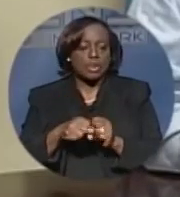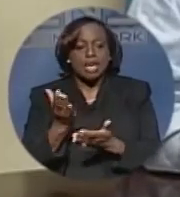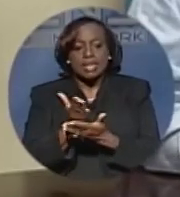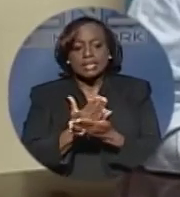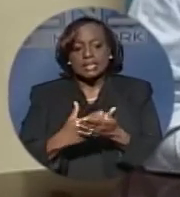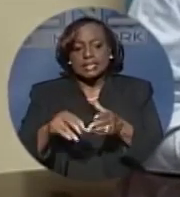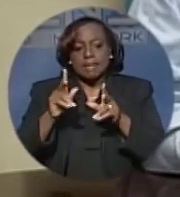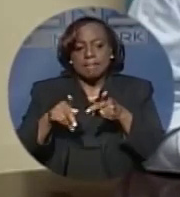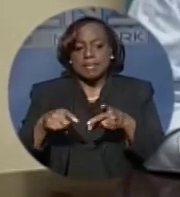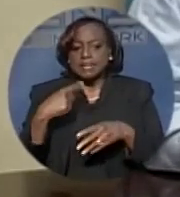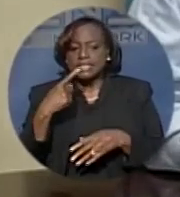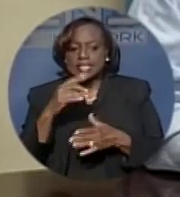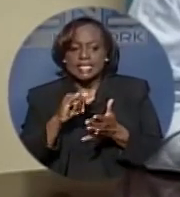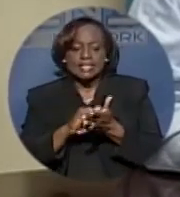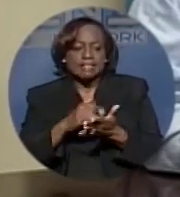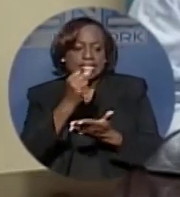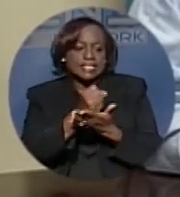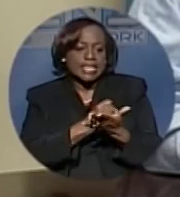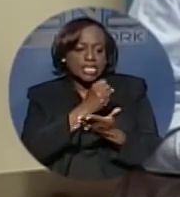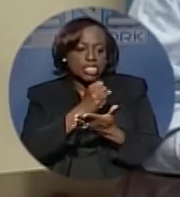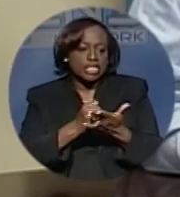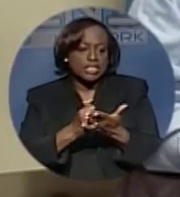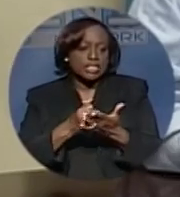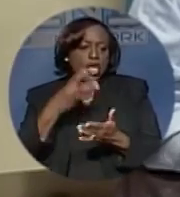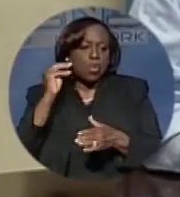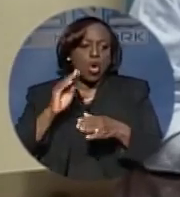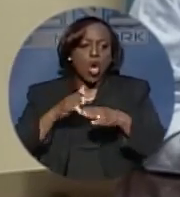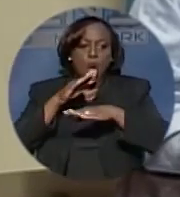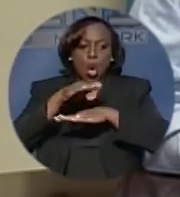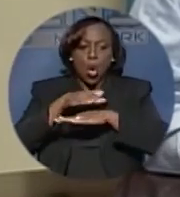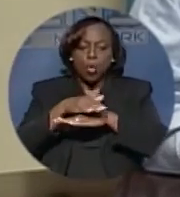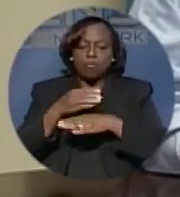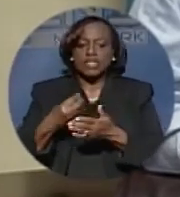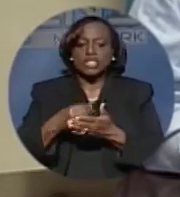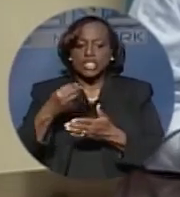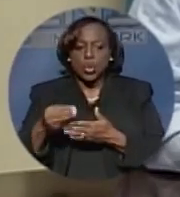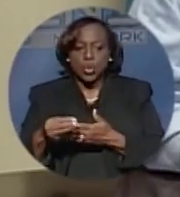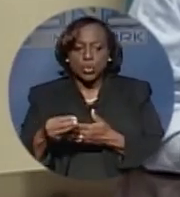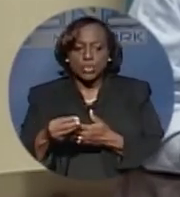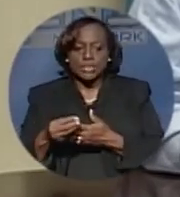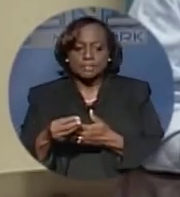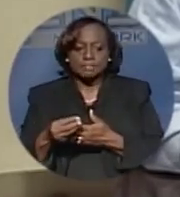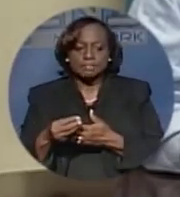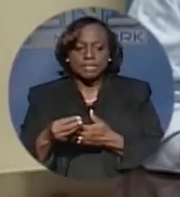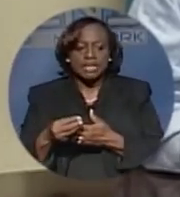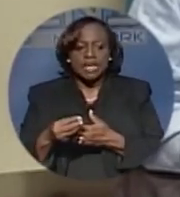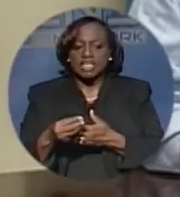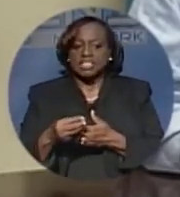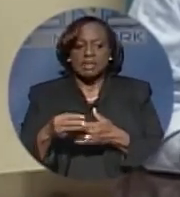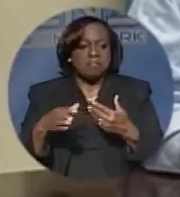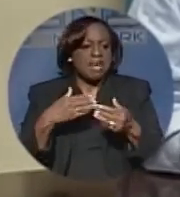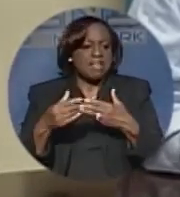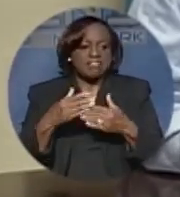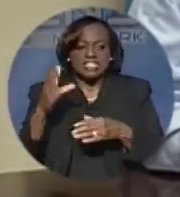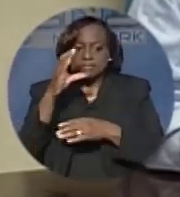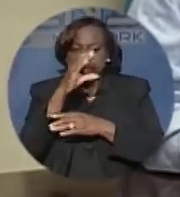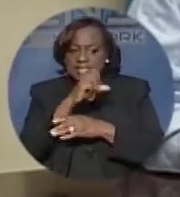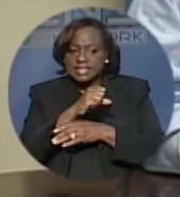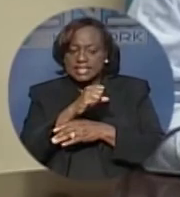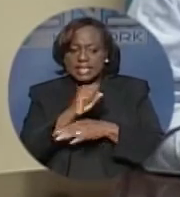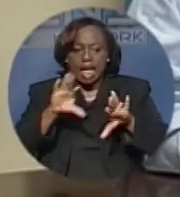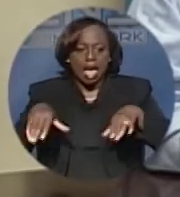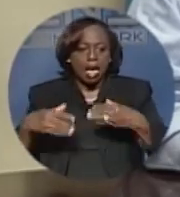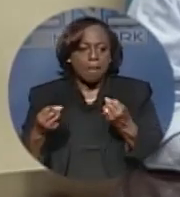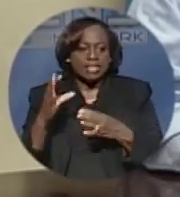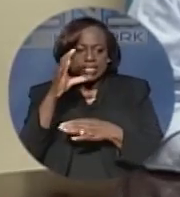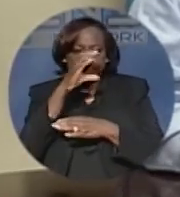people claim that the sections were oversold. In some cases, it's just a matter of spaces allotted and how much